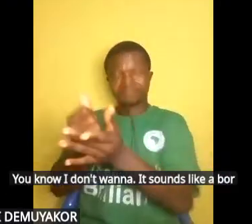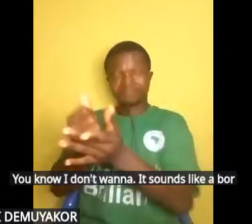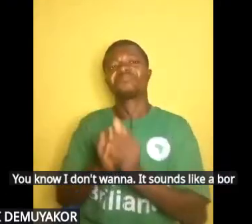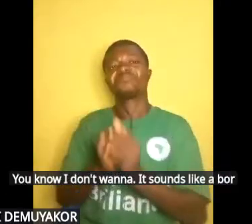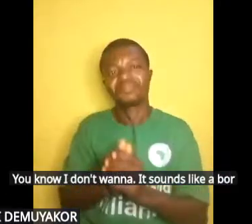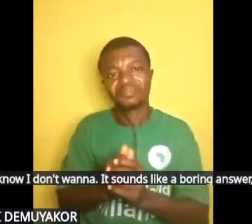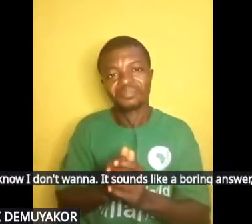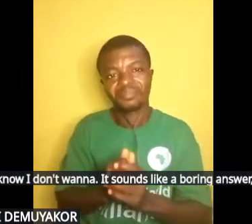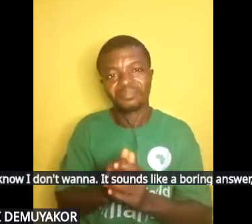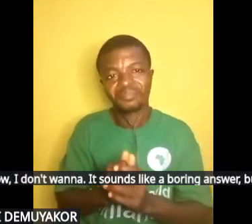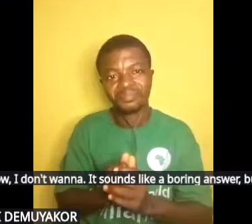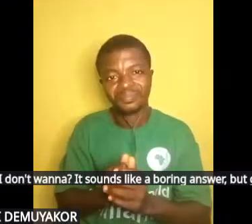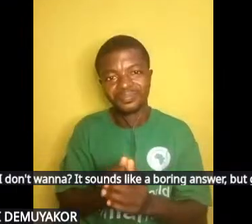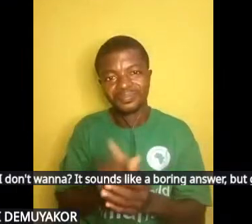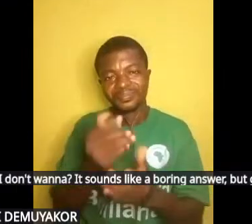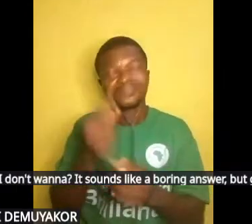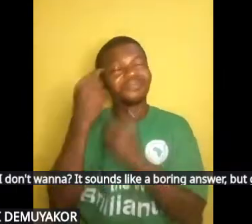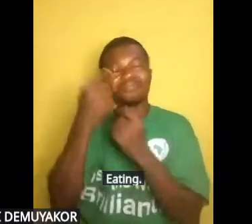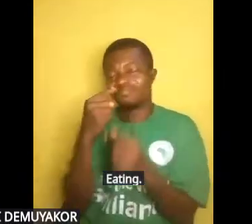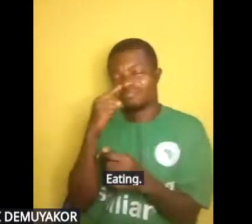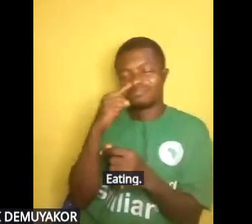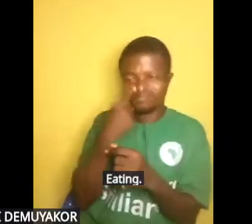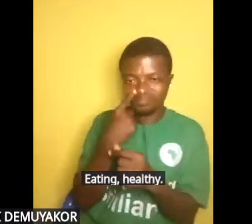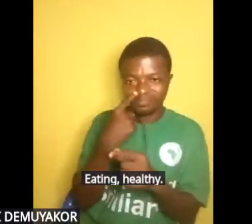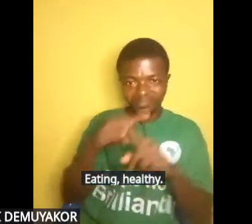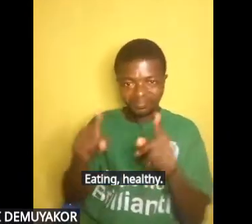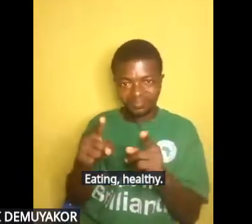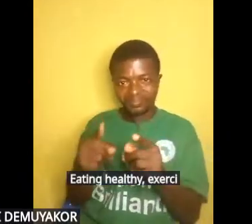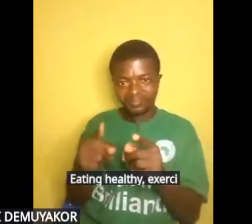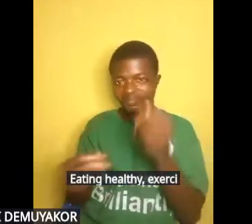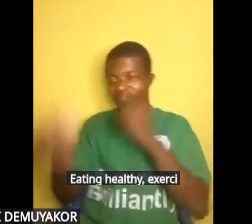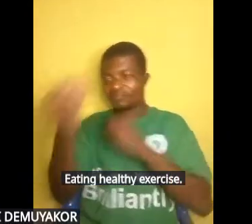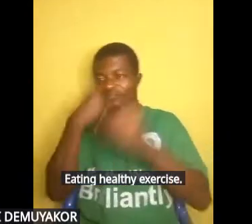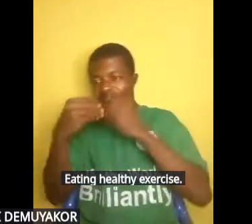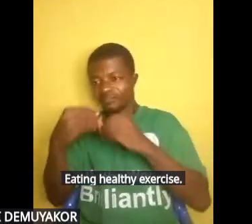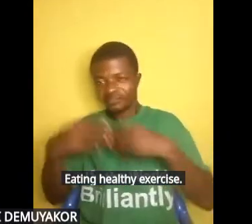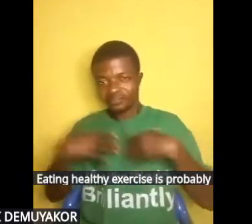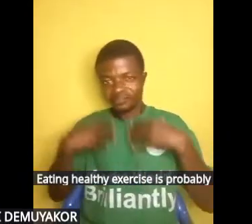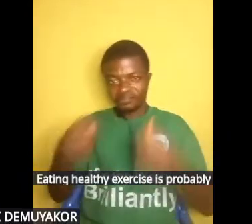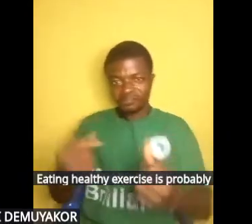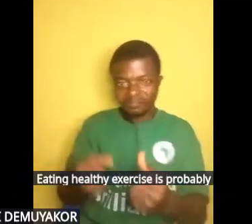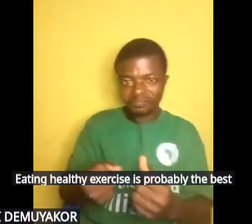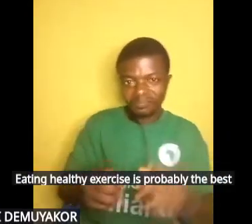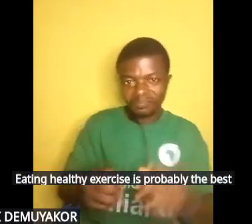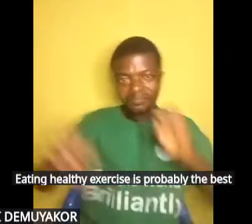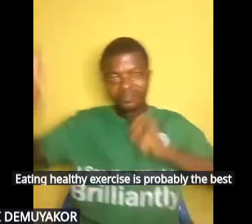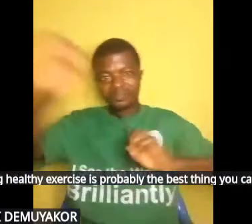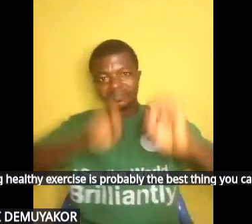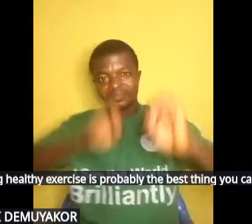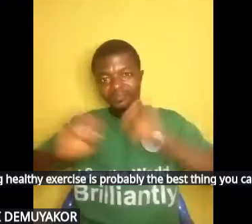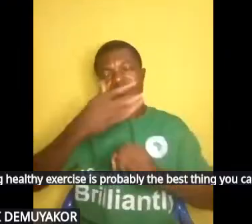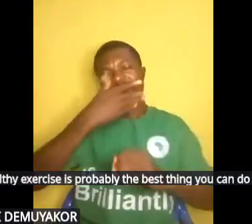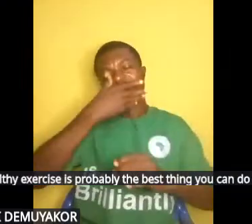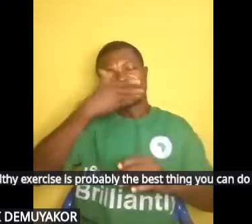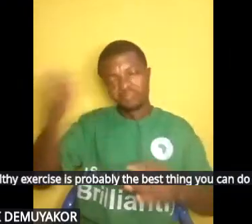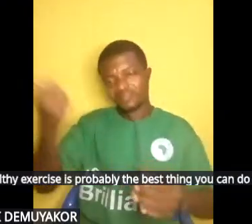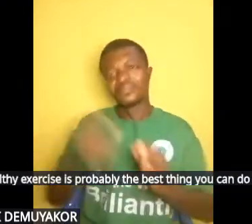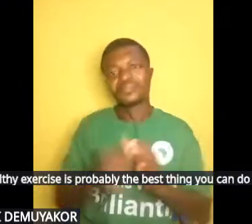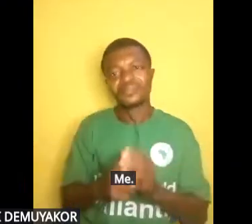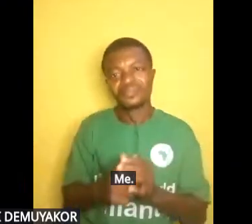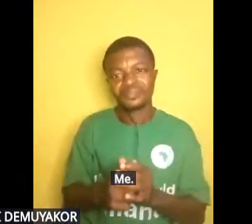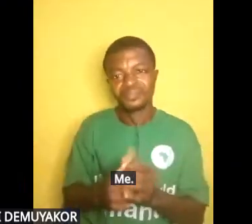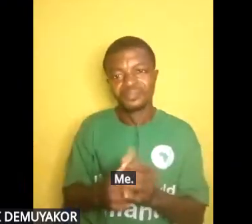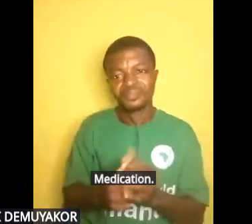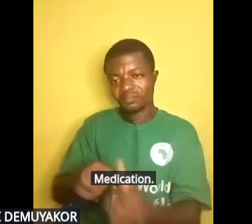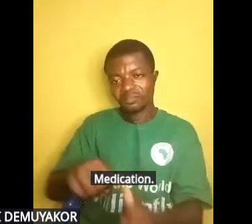but genuinely, eating healthy, exercise is probably the best thing you can do for ADHD. Medication